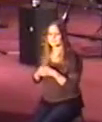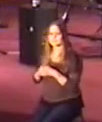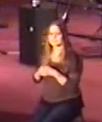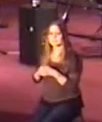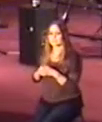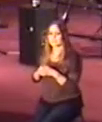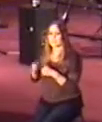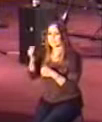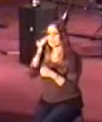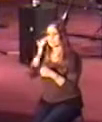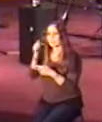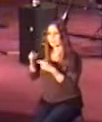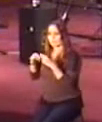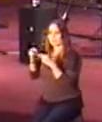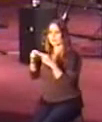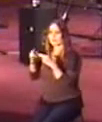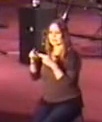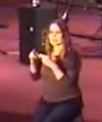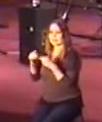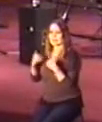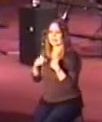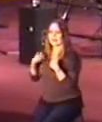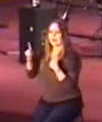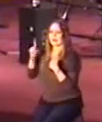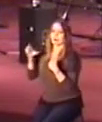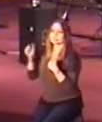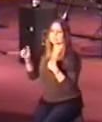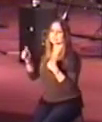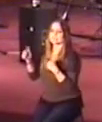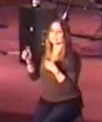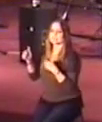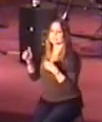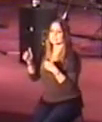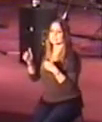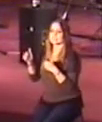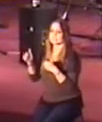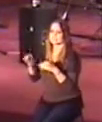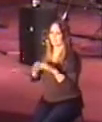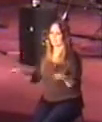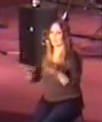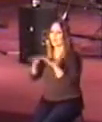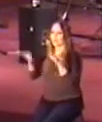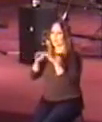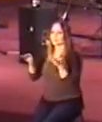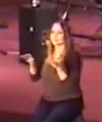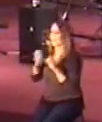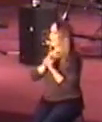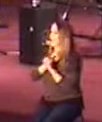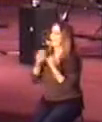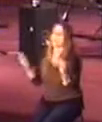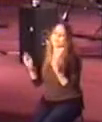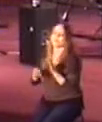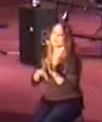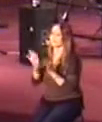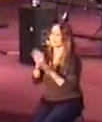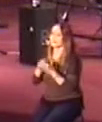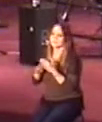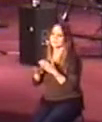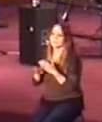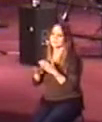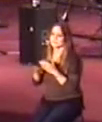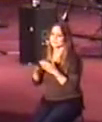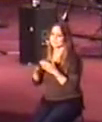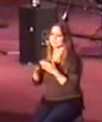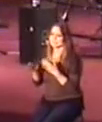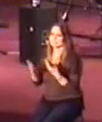this building consisted of 110 stories, and I knew that no one was going to find me under 90-something floors. She just remembers